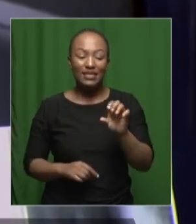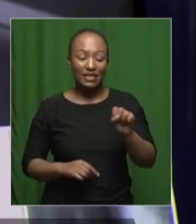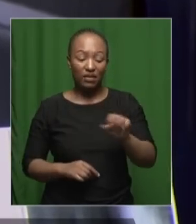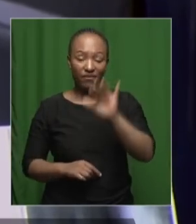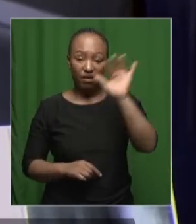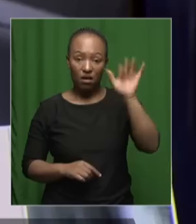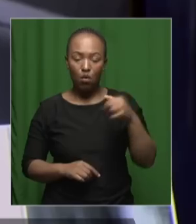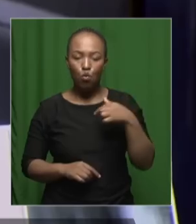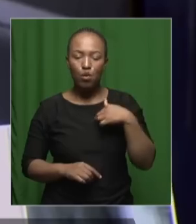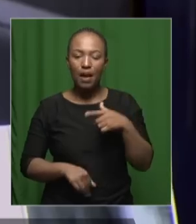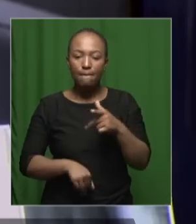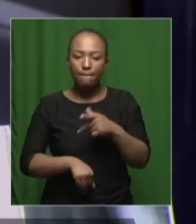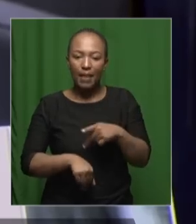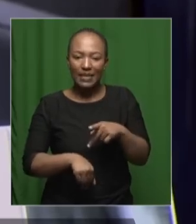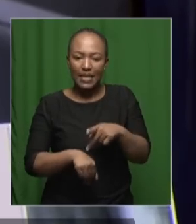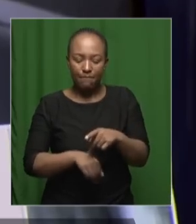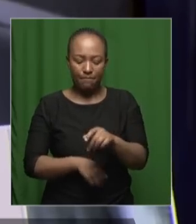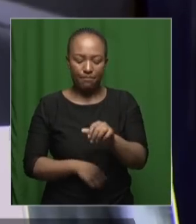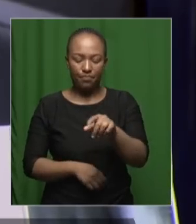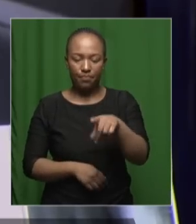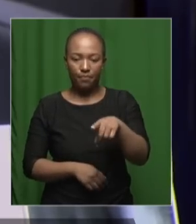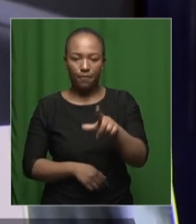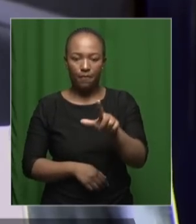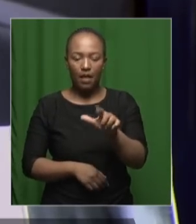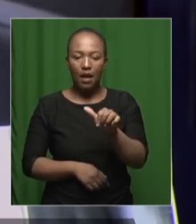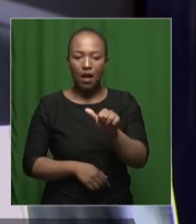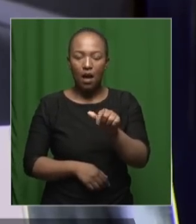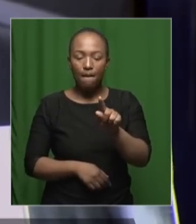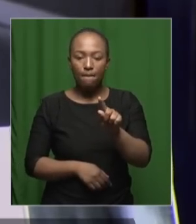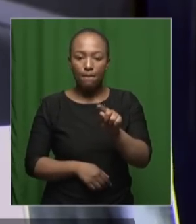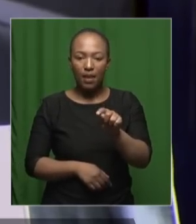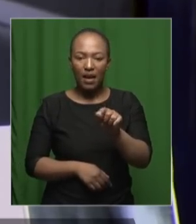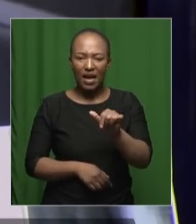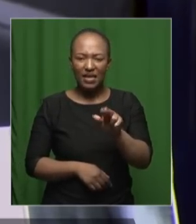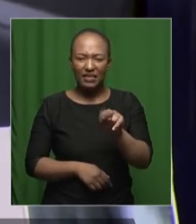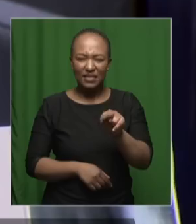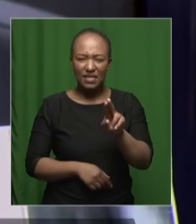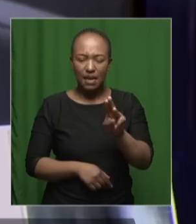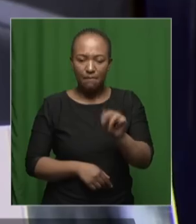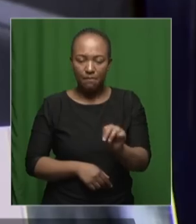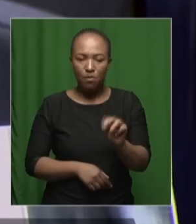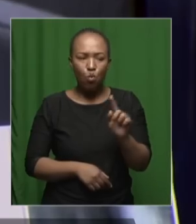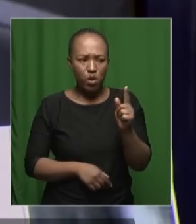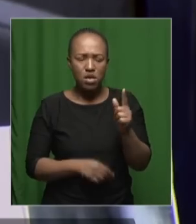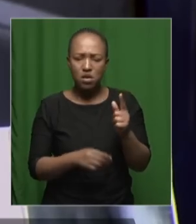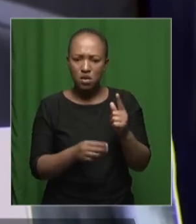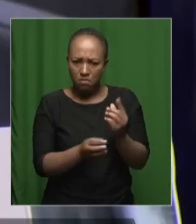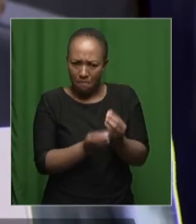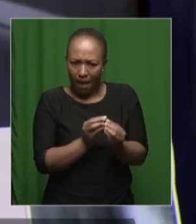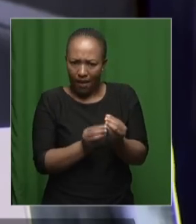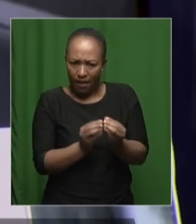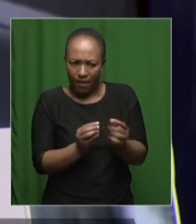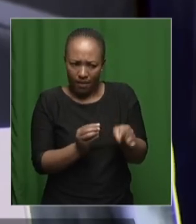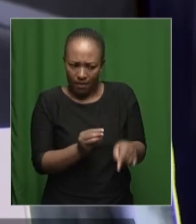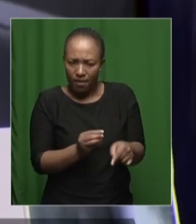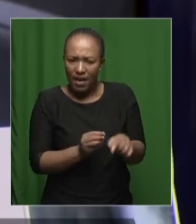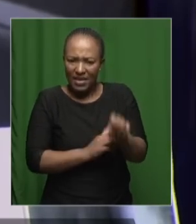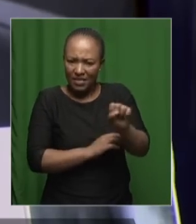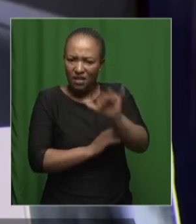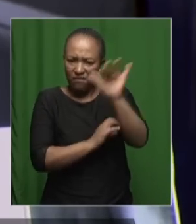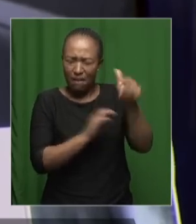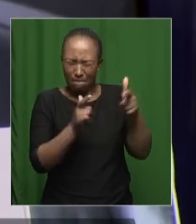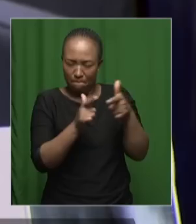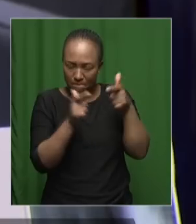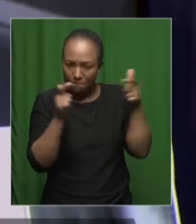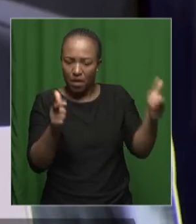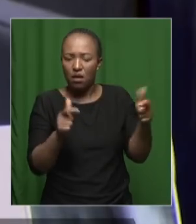scale, yes, South Africa. Why aren't we using that to leverage that, to make sure that we take the country to the next level? On a